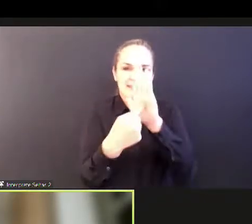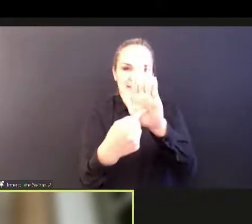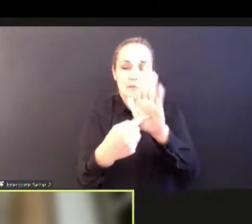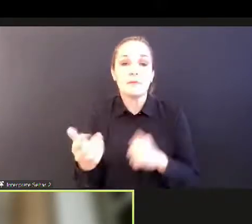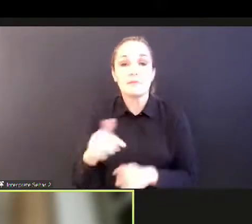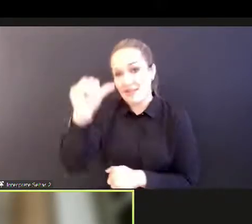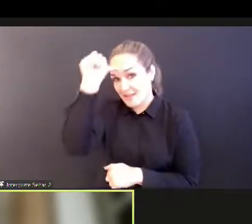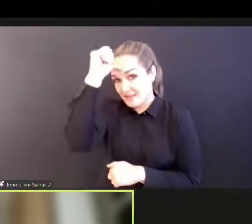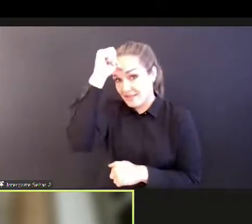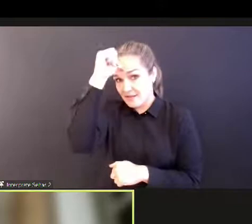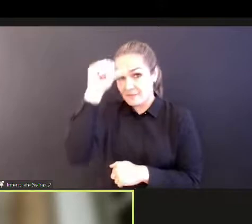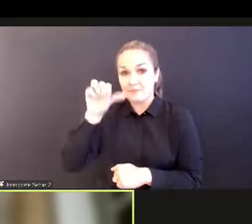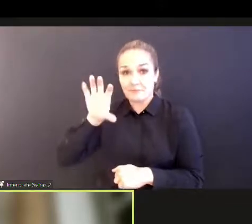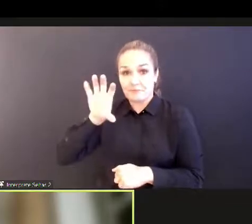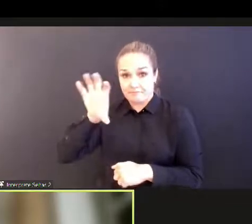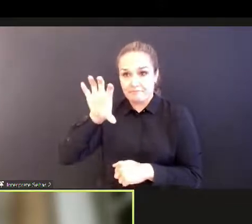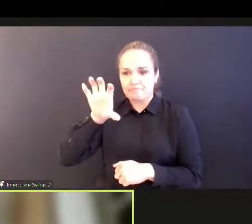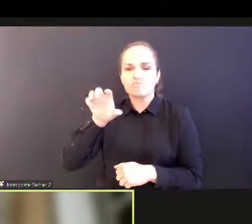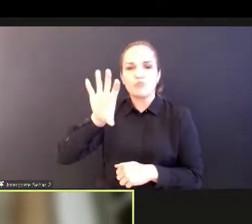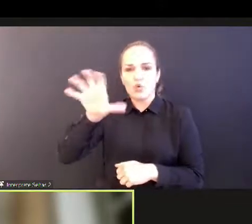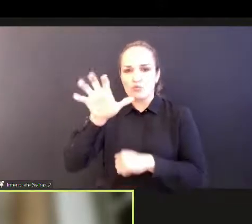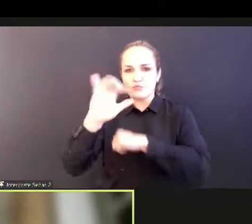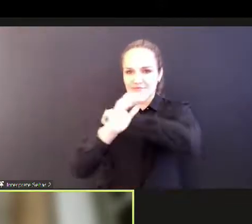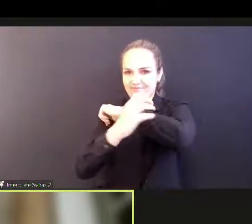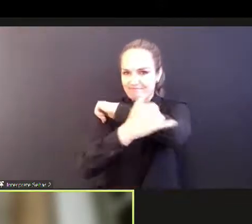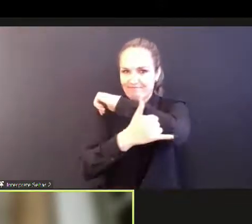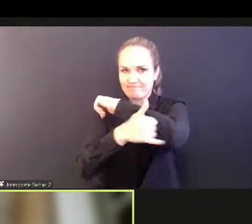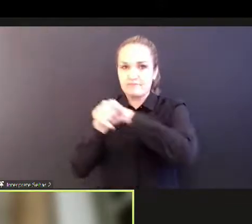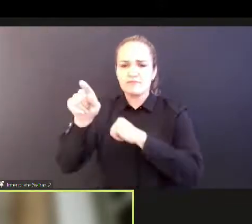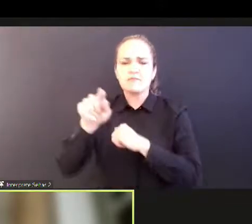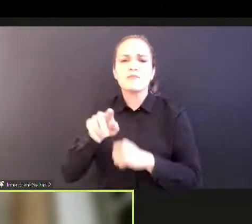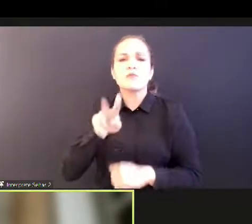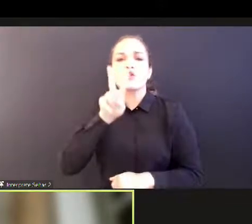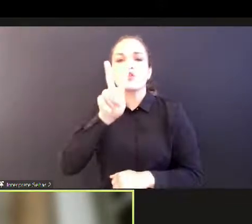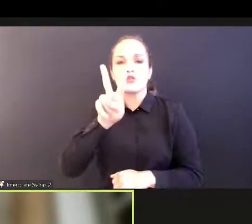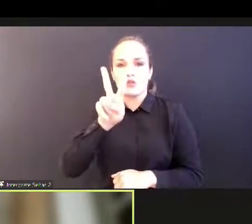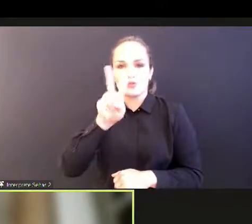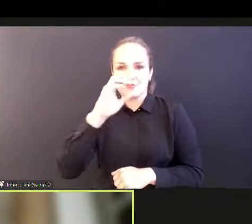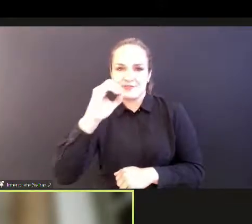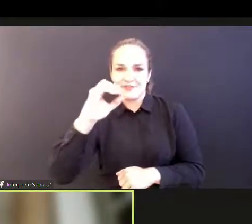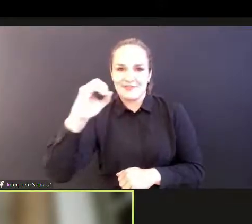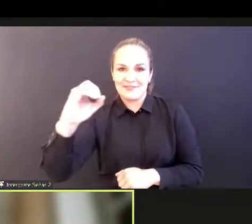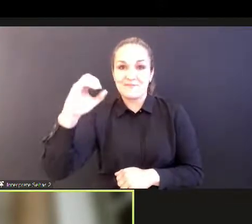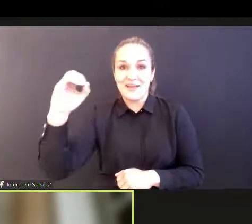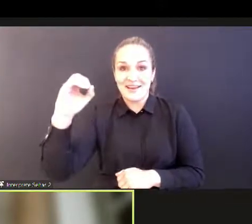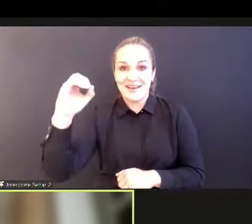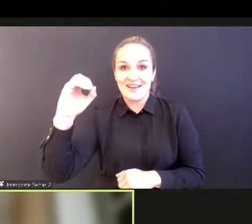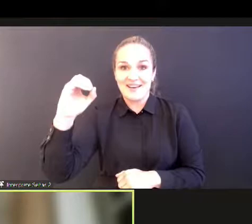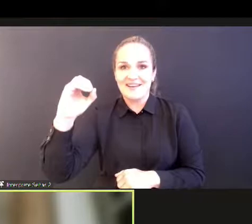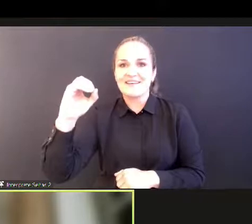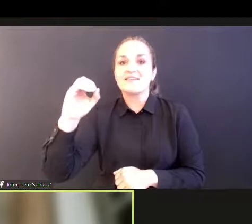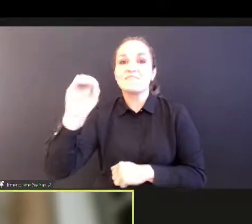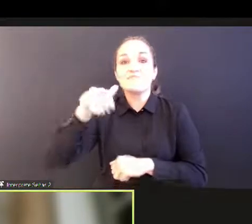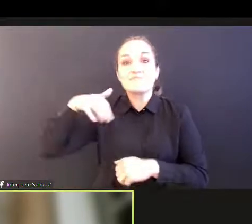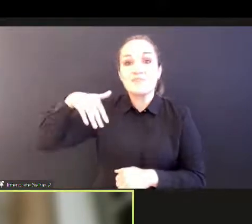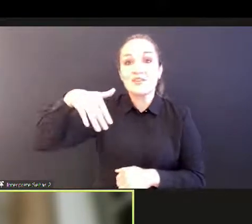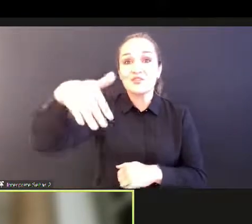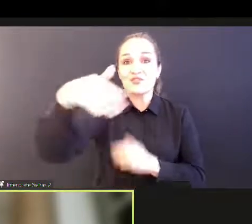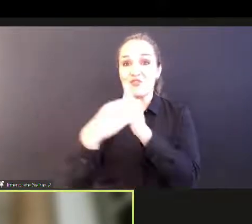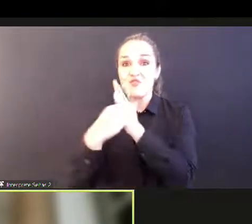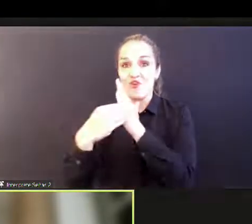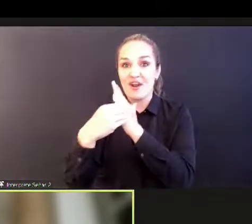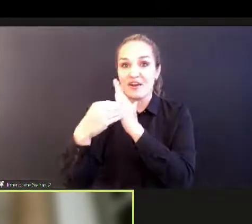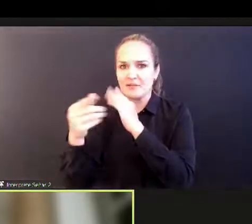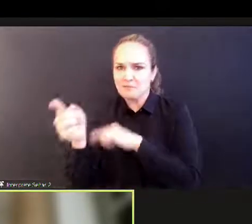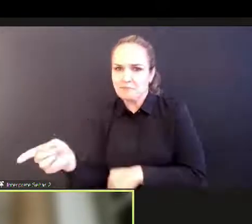billion. But you look at a small country like Fiji, you're just sitting at some $46 million, but even then it's significant because